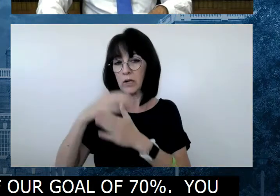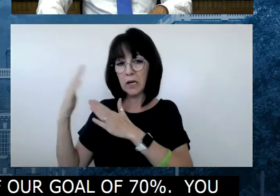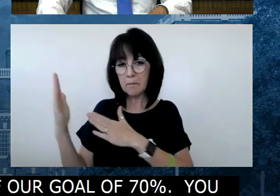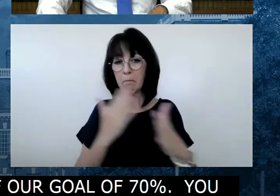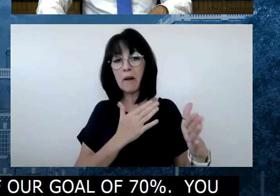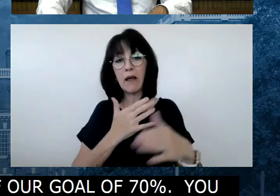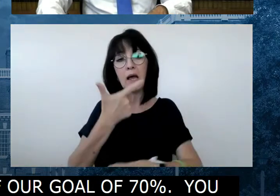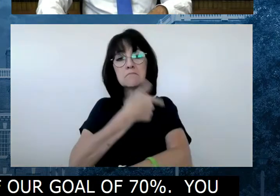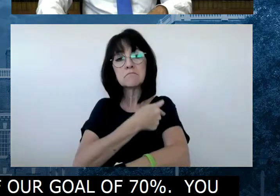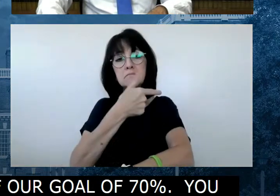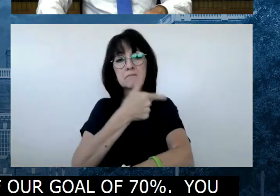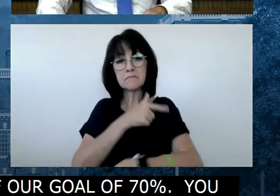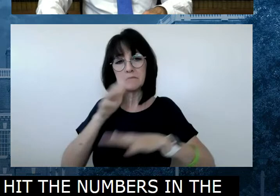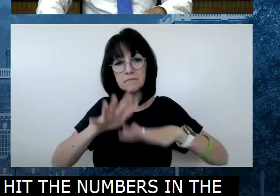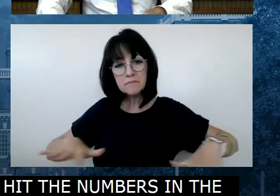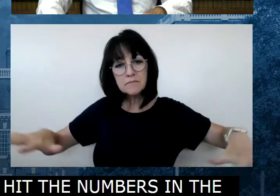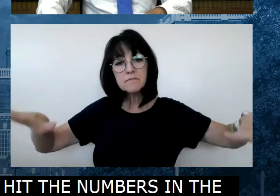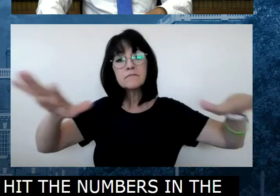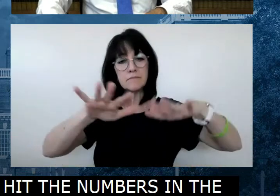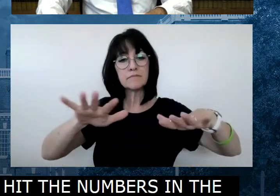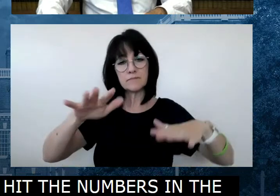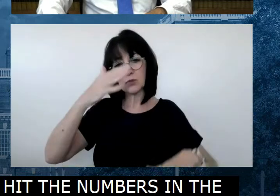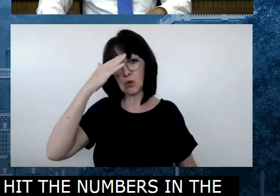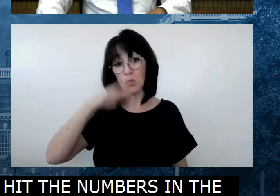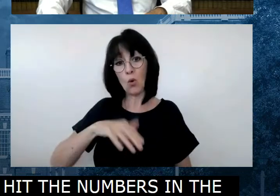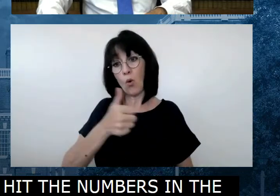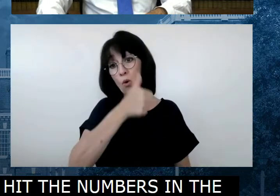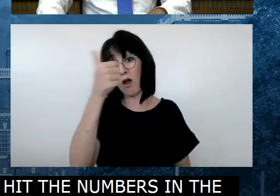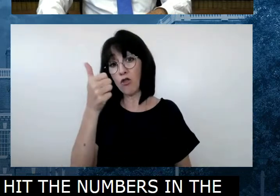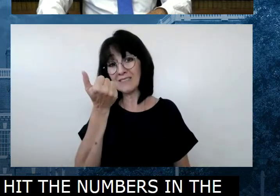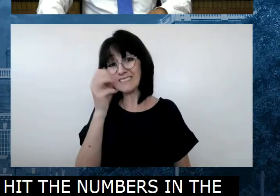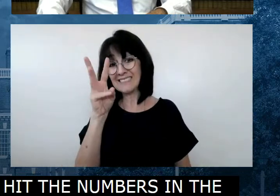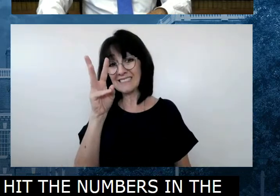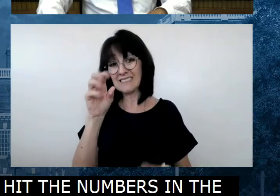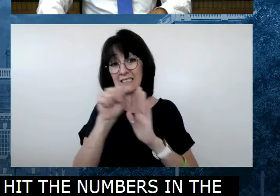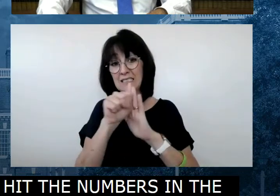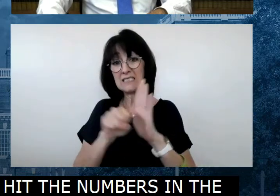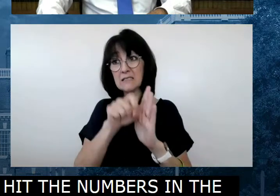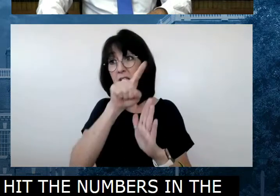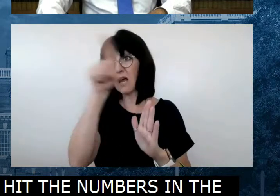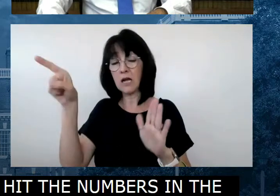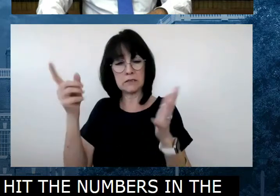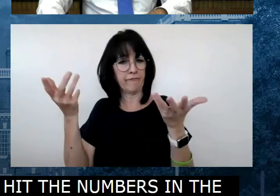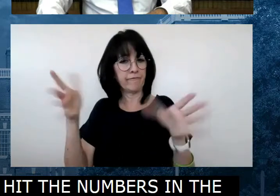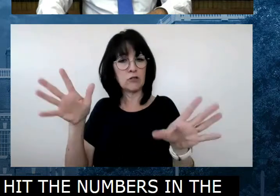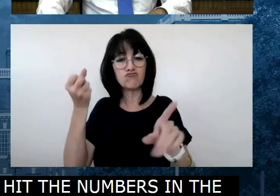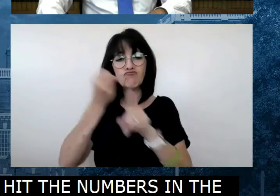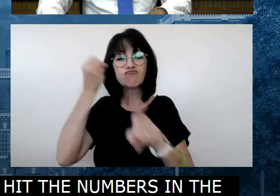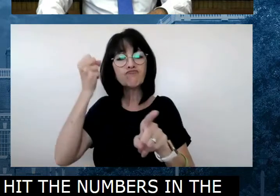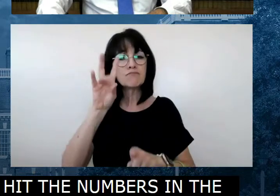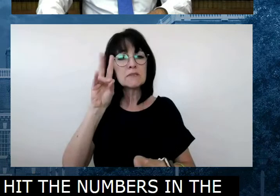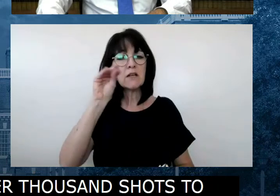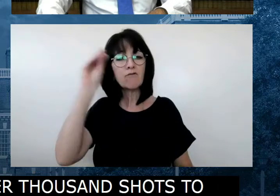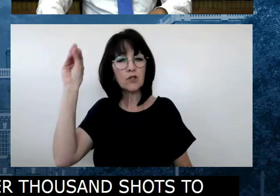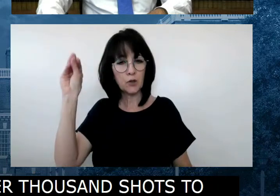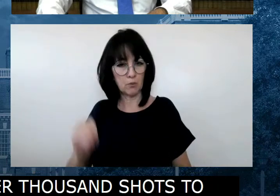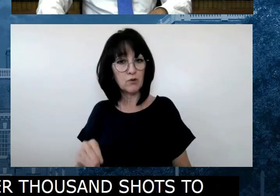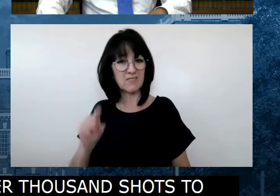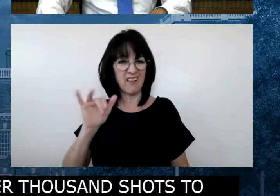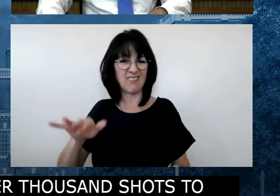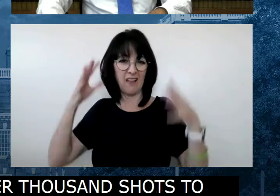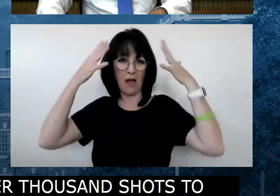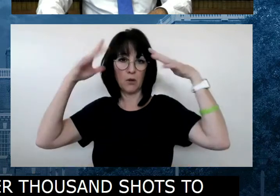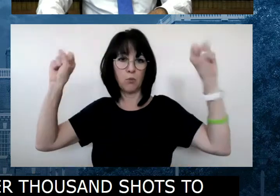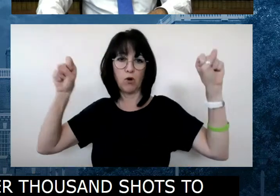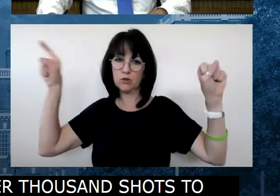and the District of Columbia that have reached President Biden's goal of 70% of adult Americans to be vaccinated by